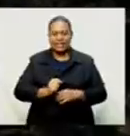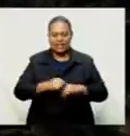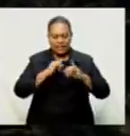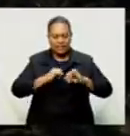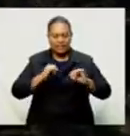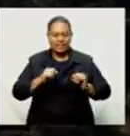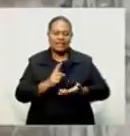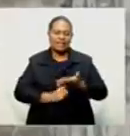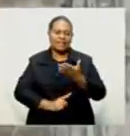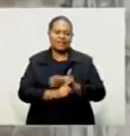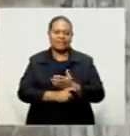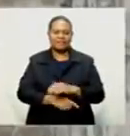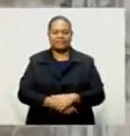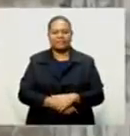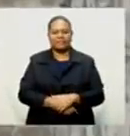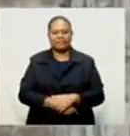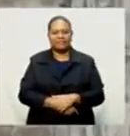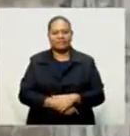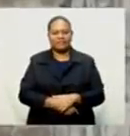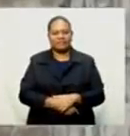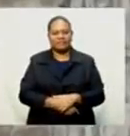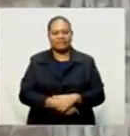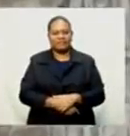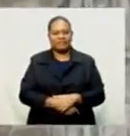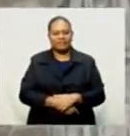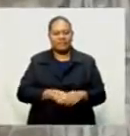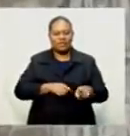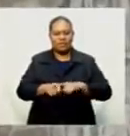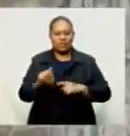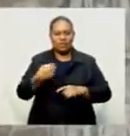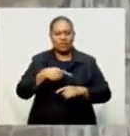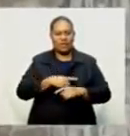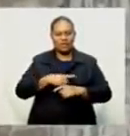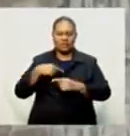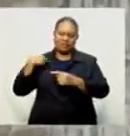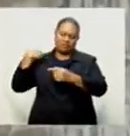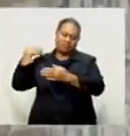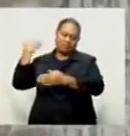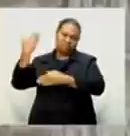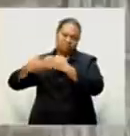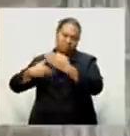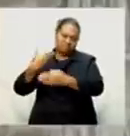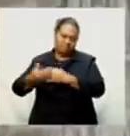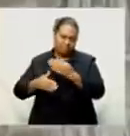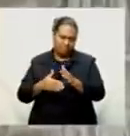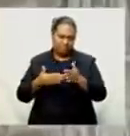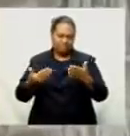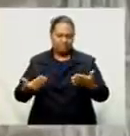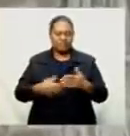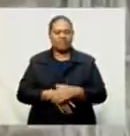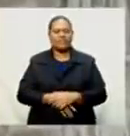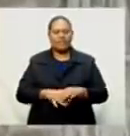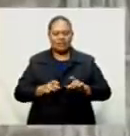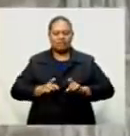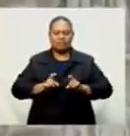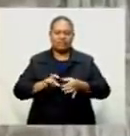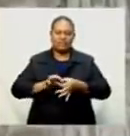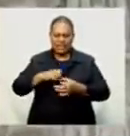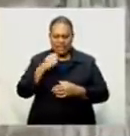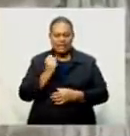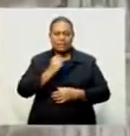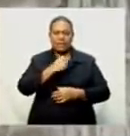underway. A lot of us, the generations that were there before us, they have attained their